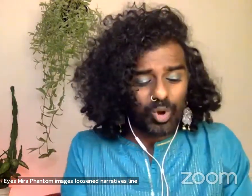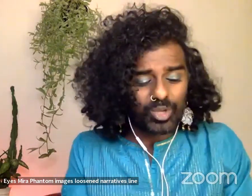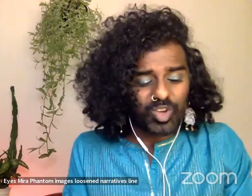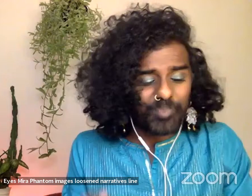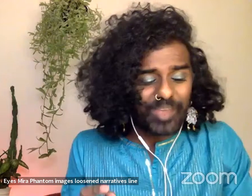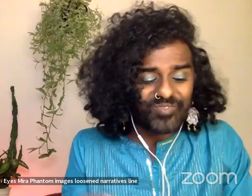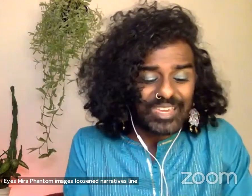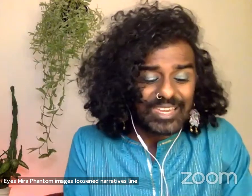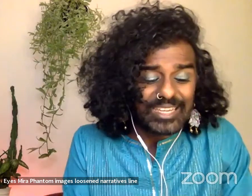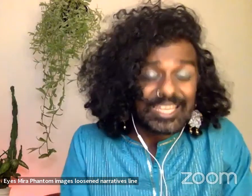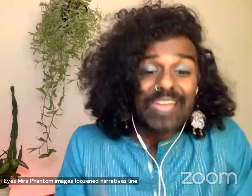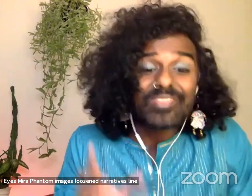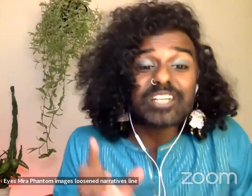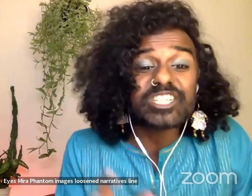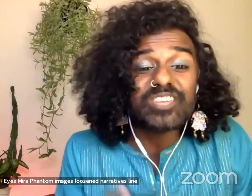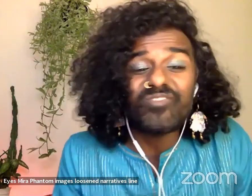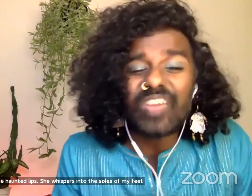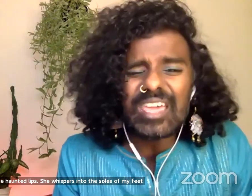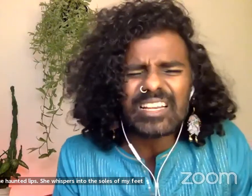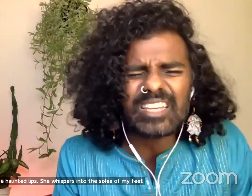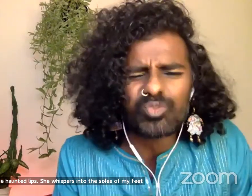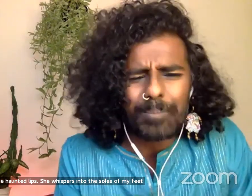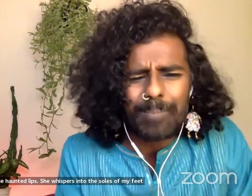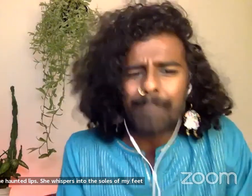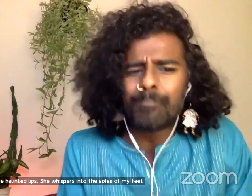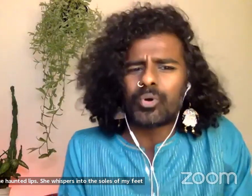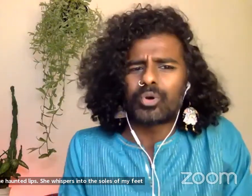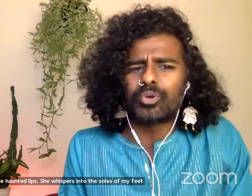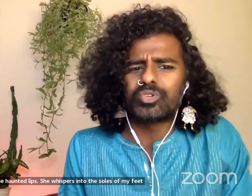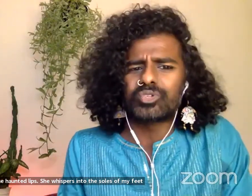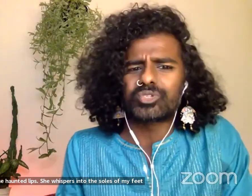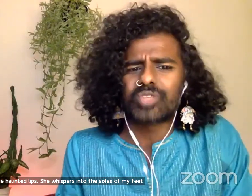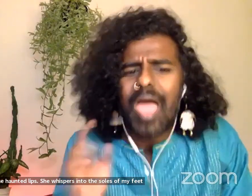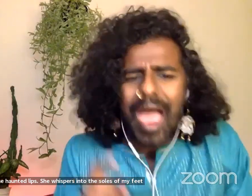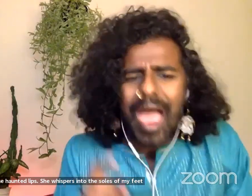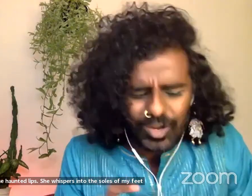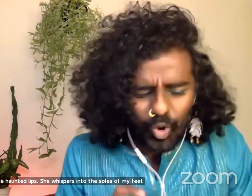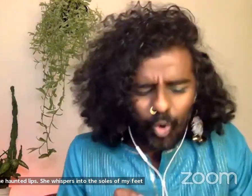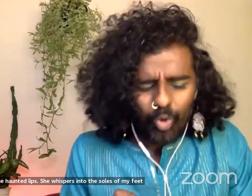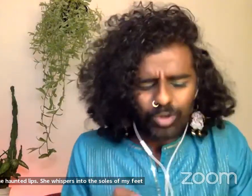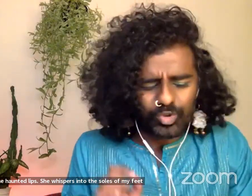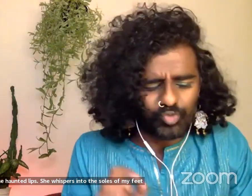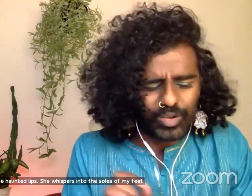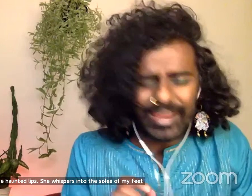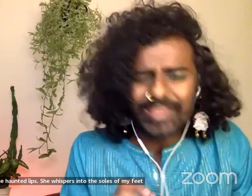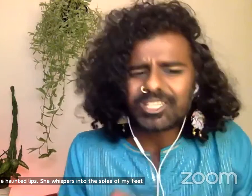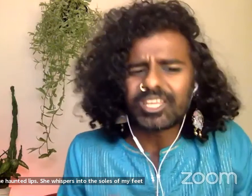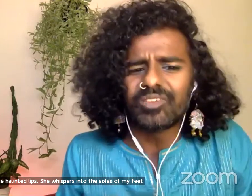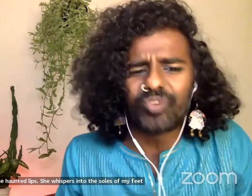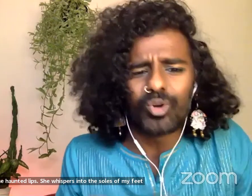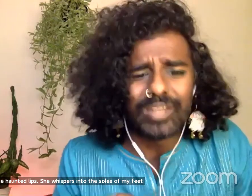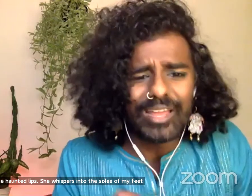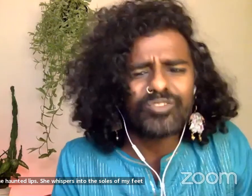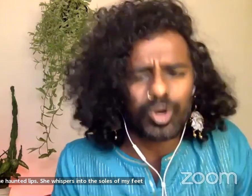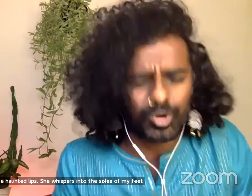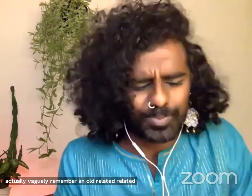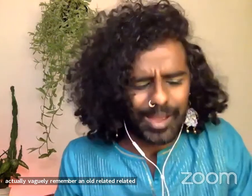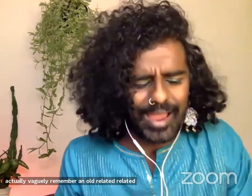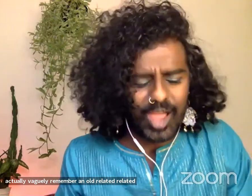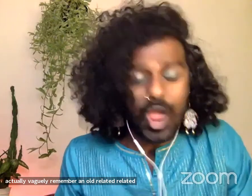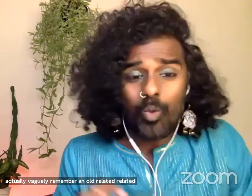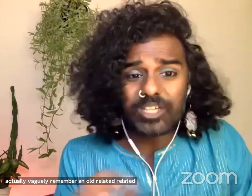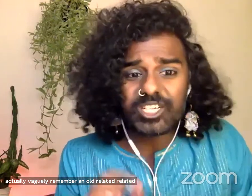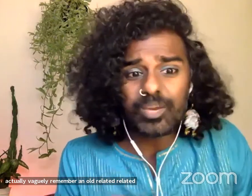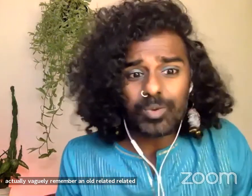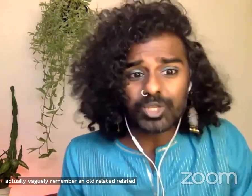the soles of my feet that she vaguely remembers an old relative who lived close